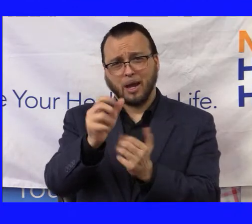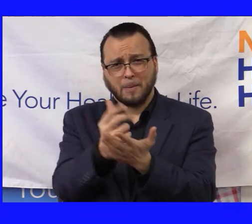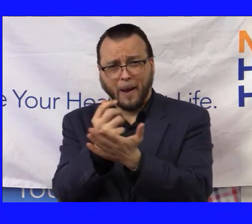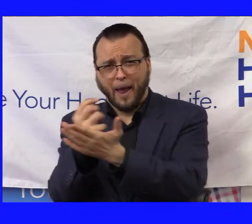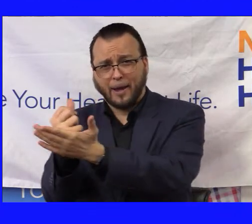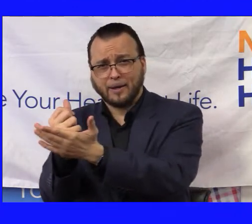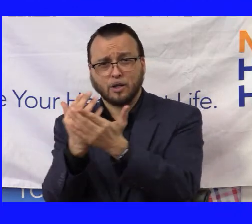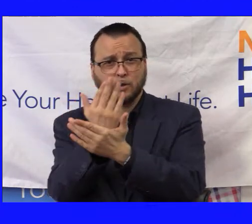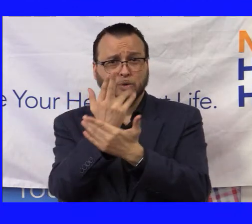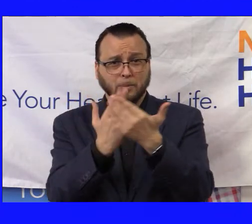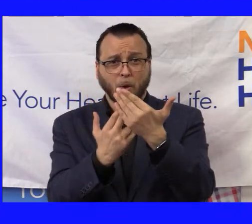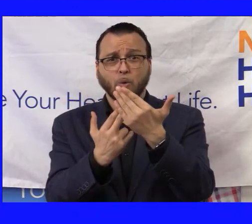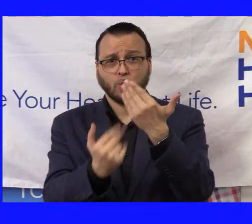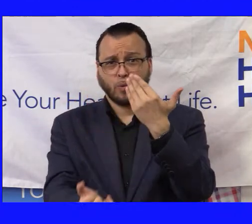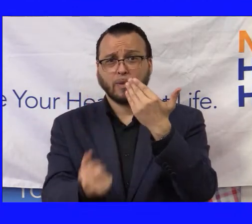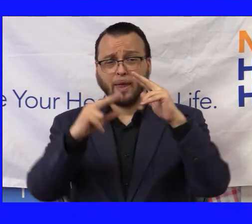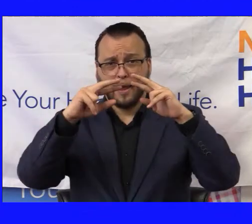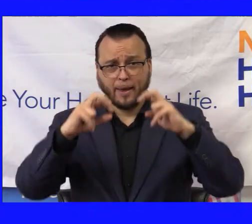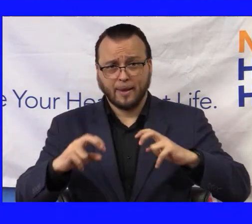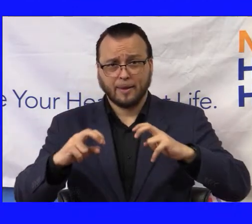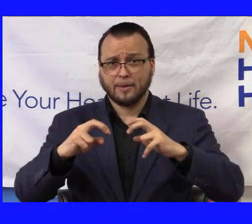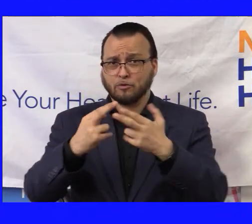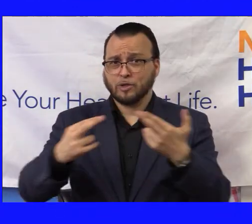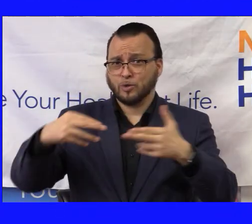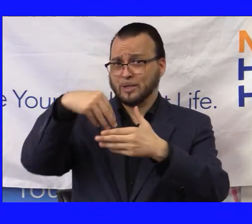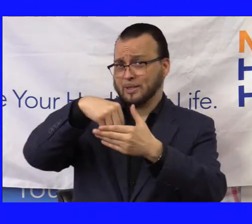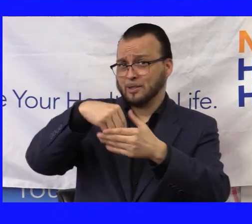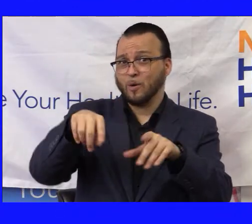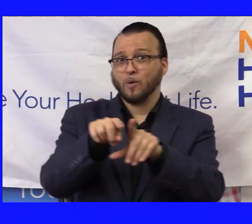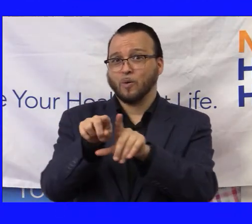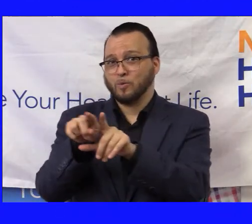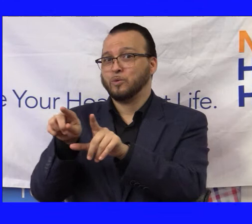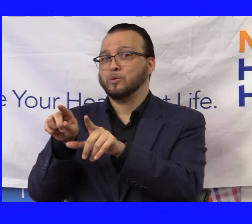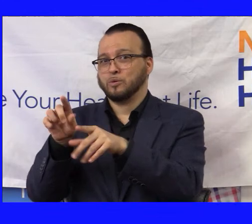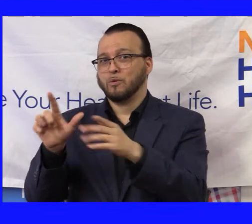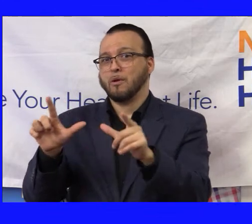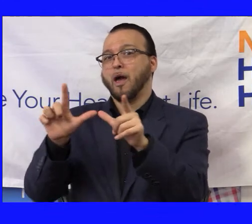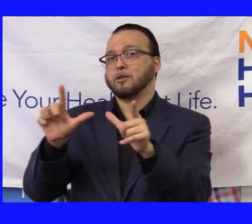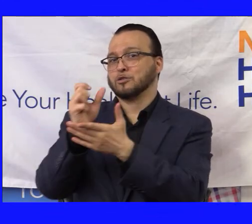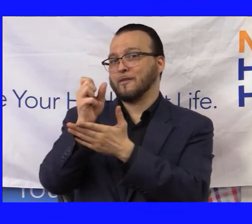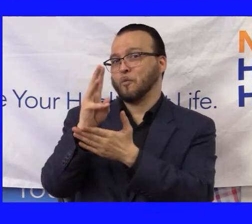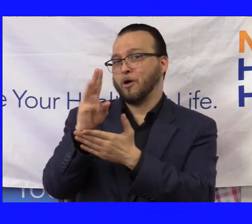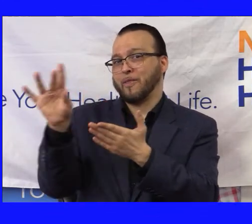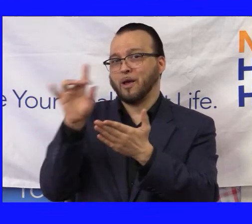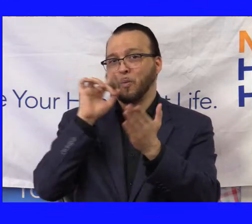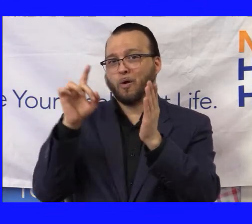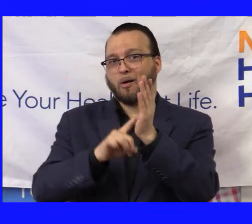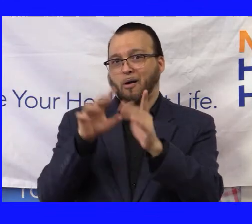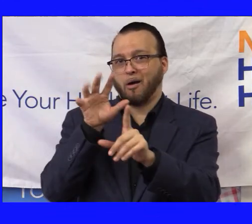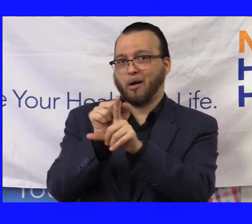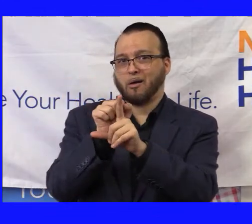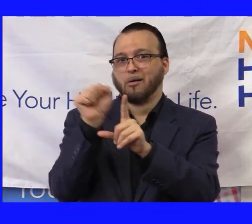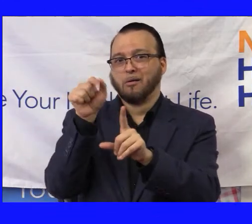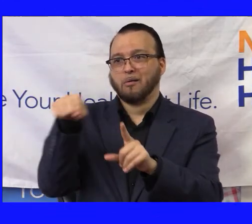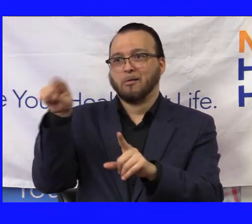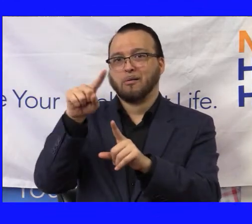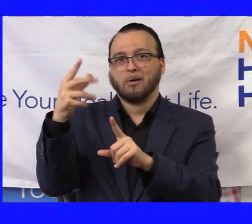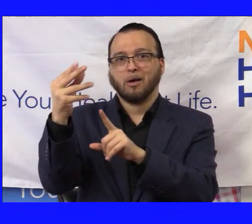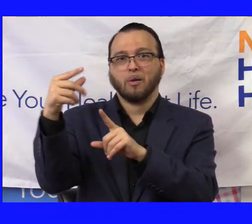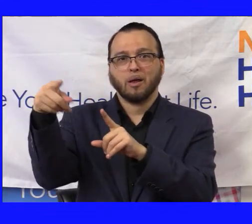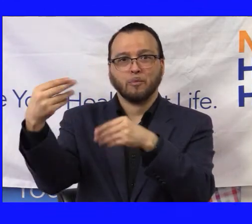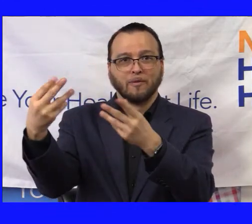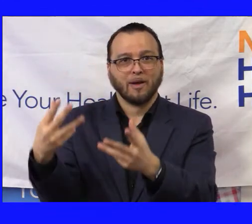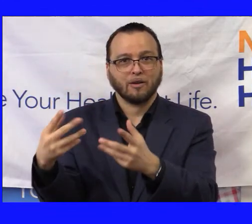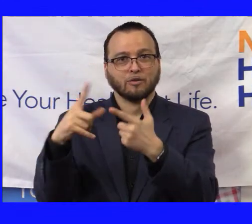both internal analytic resources as well as proprietary software that identifies outlier providers through